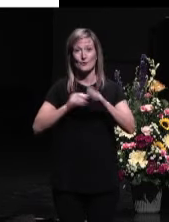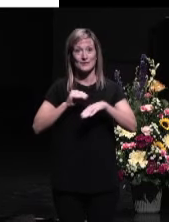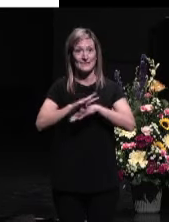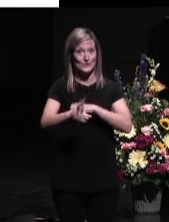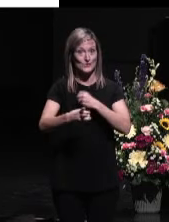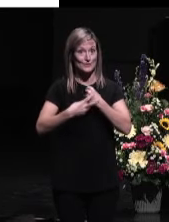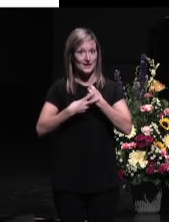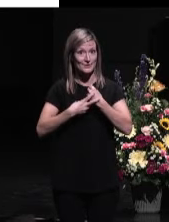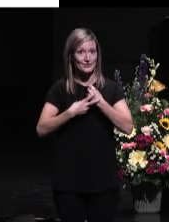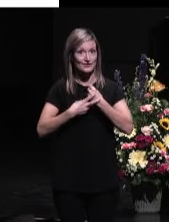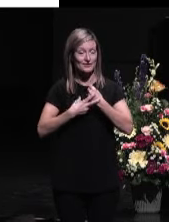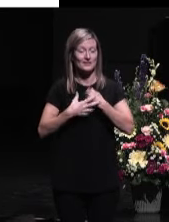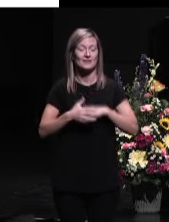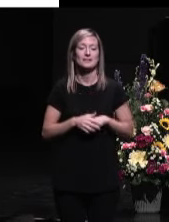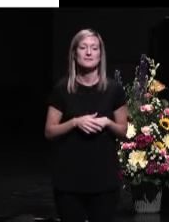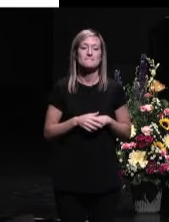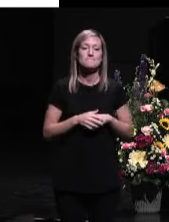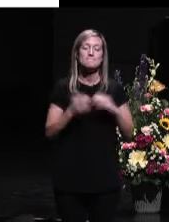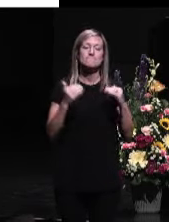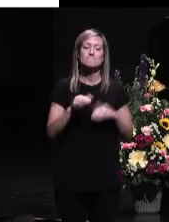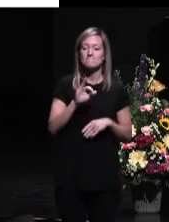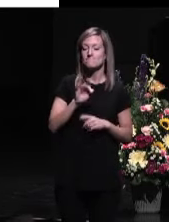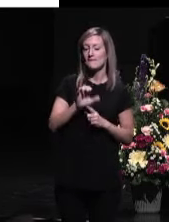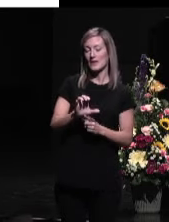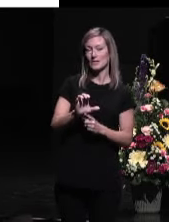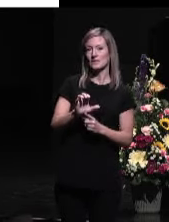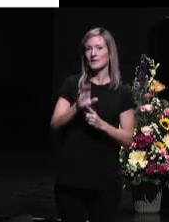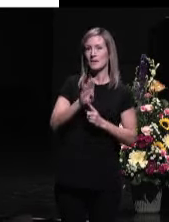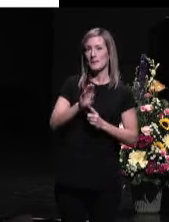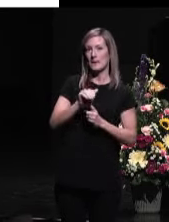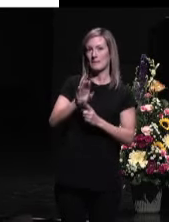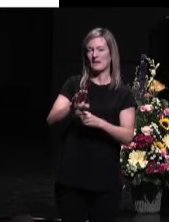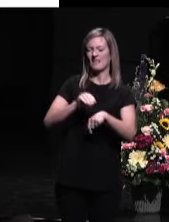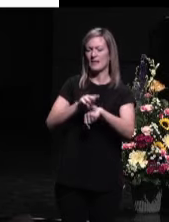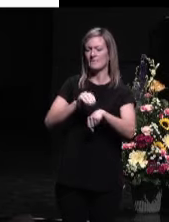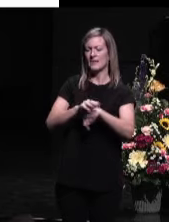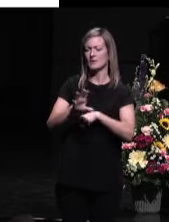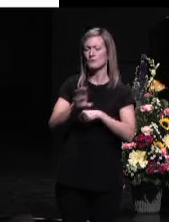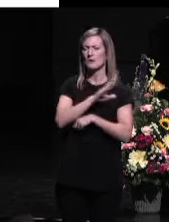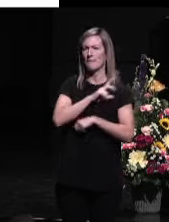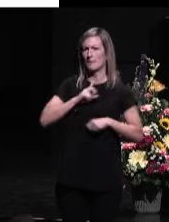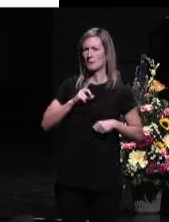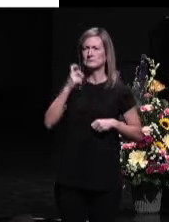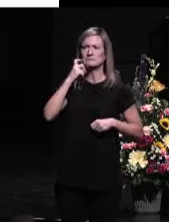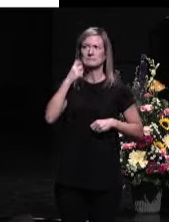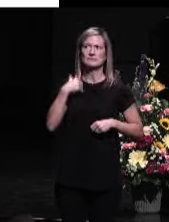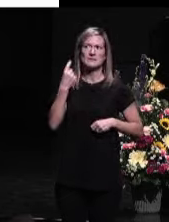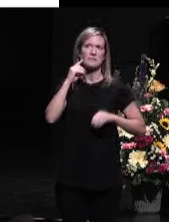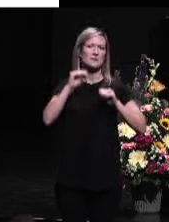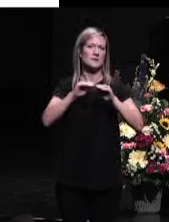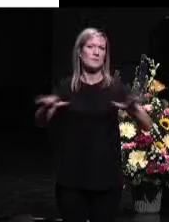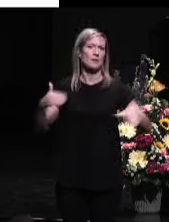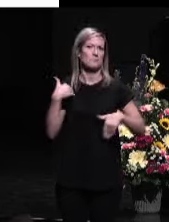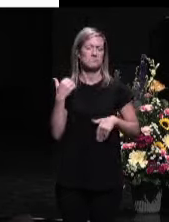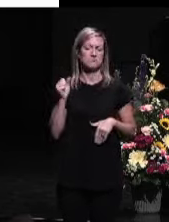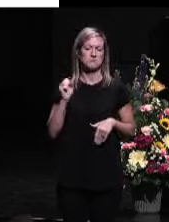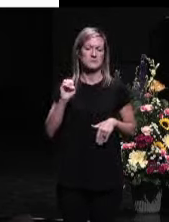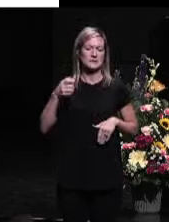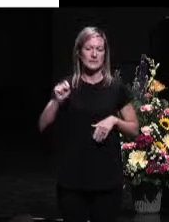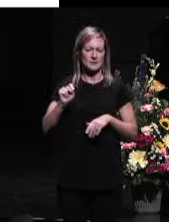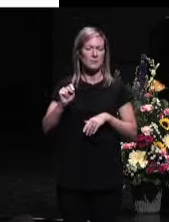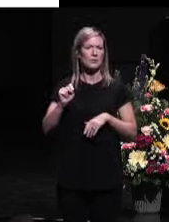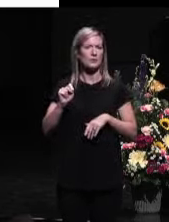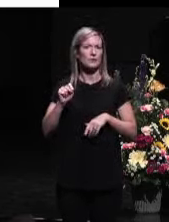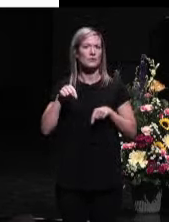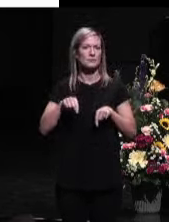Speaking of faculty, EAB, Educational Advisory Board, had something that just came out a couple of weeks ago in September, earlier this month.